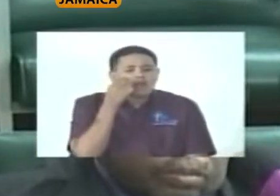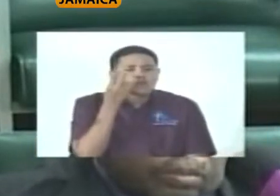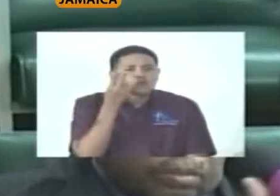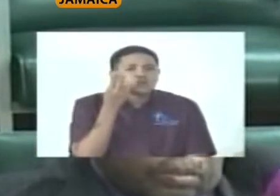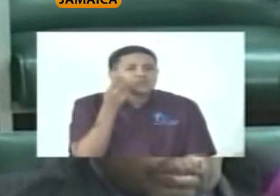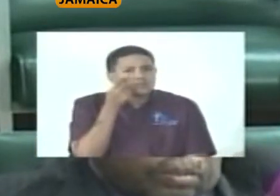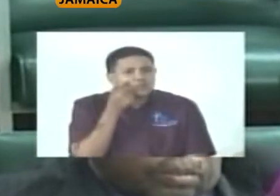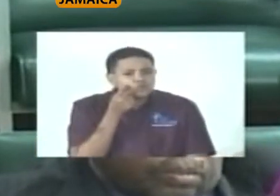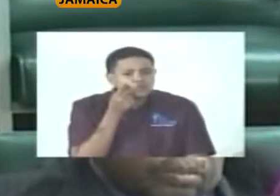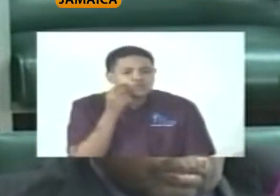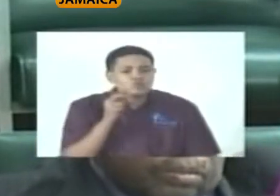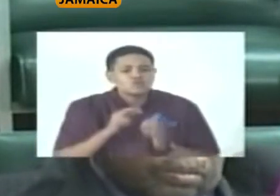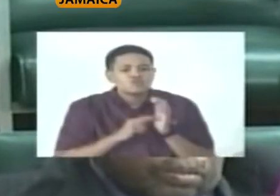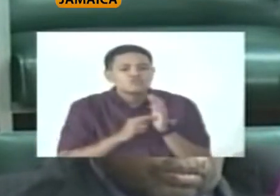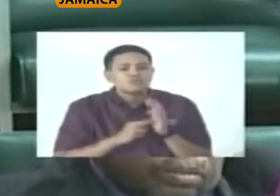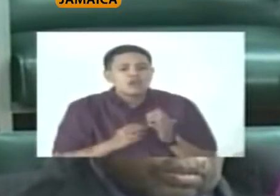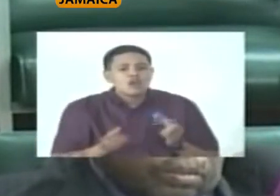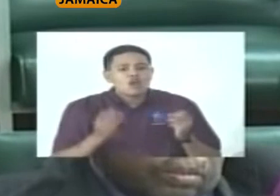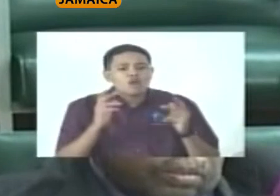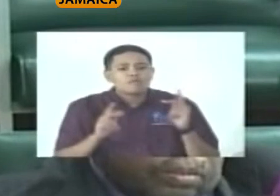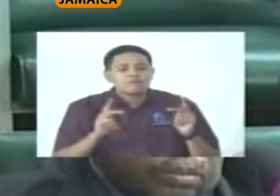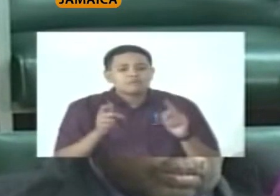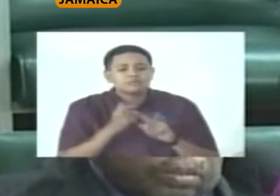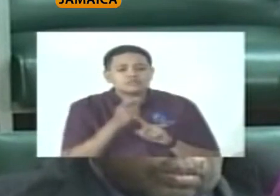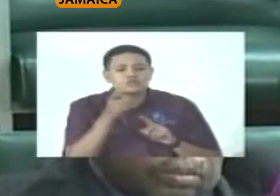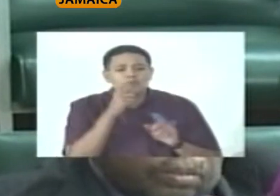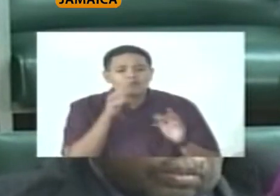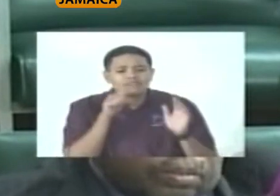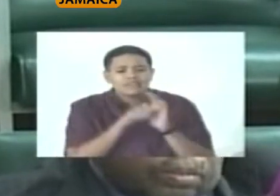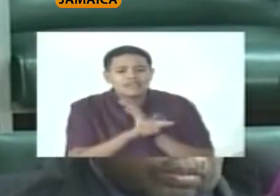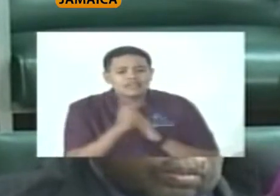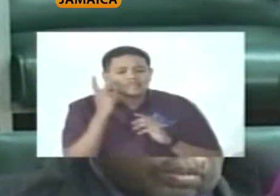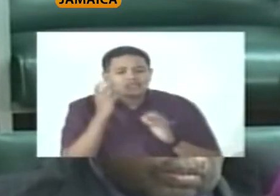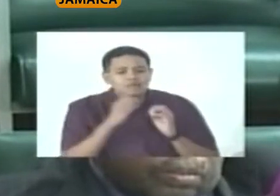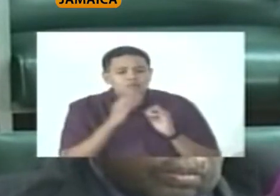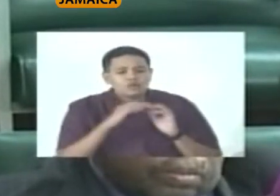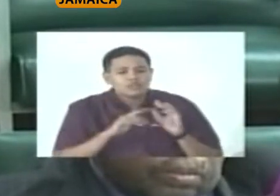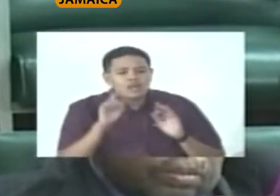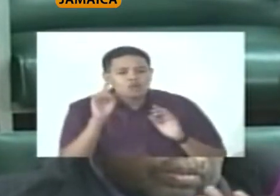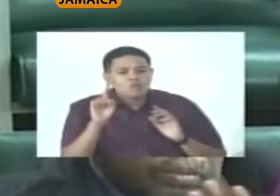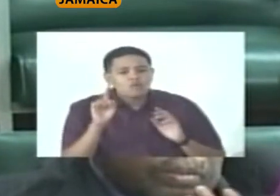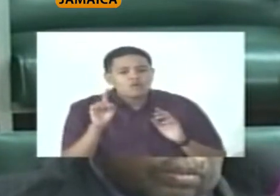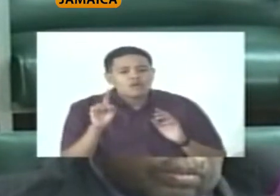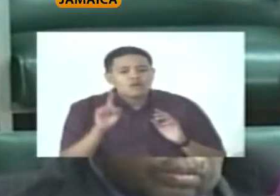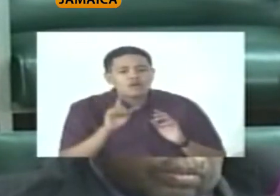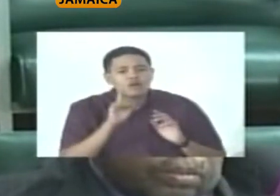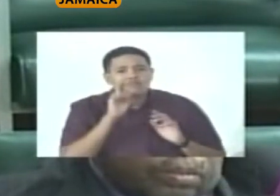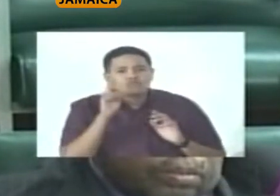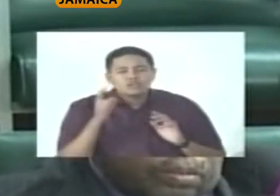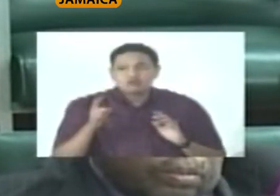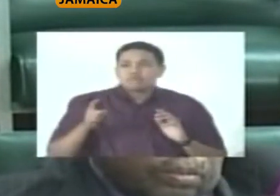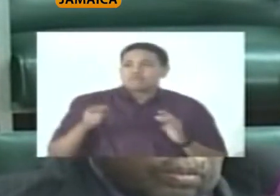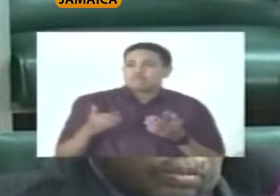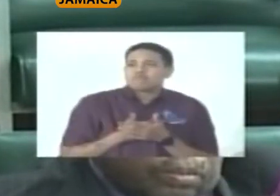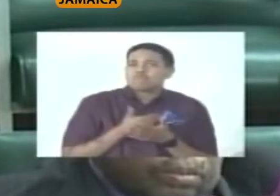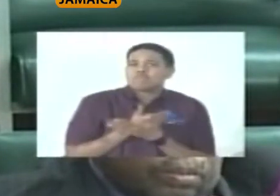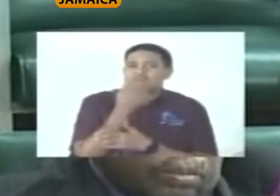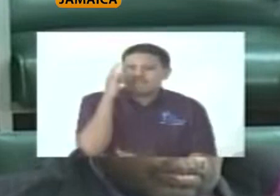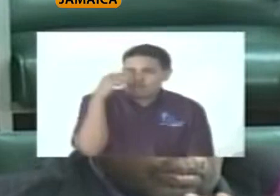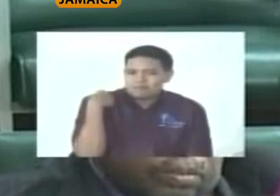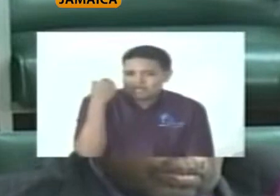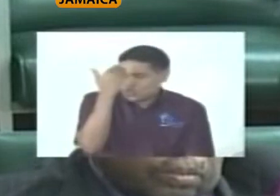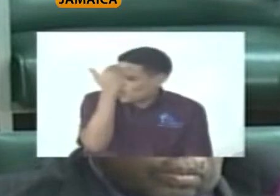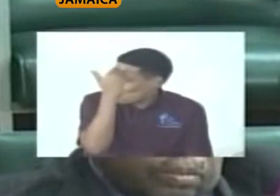significance because it represents the amount of persons who you have killed. It was enlightening.